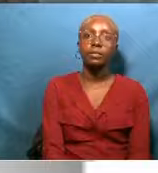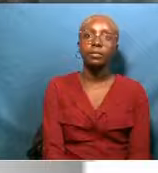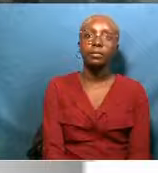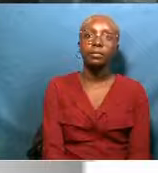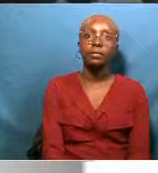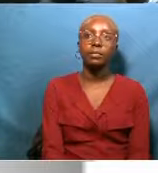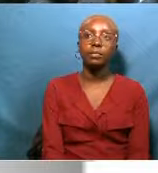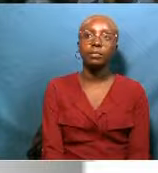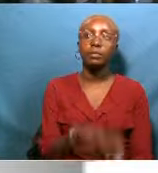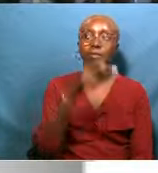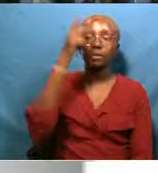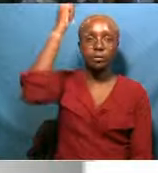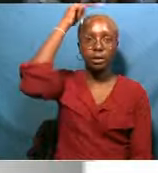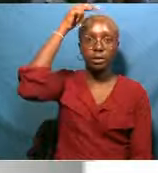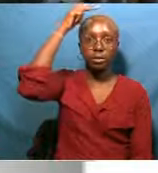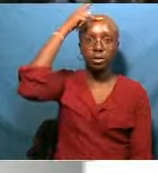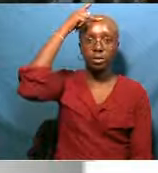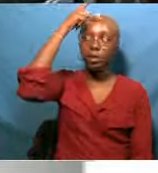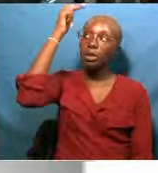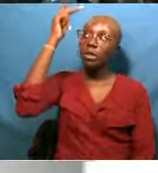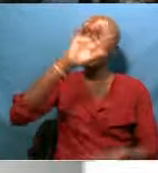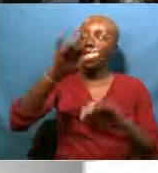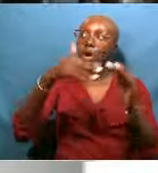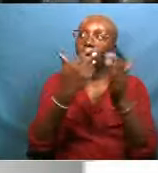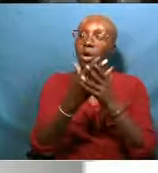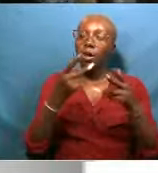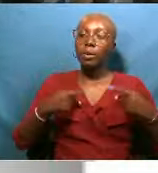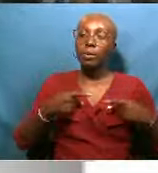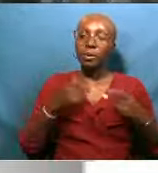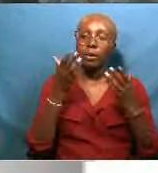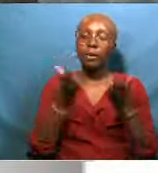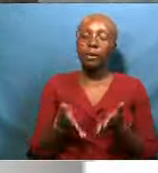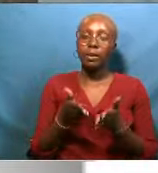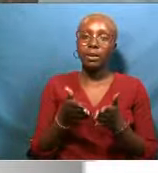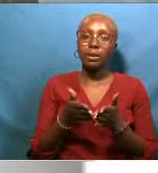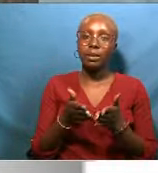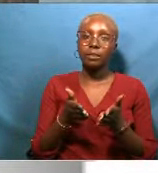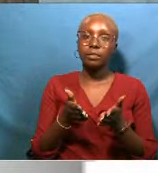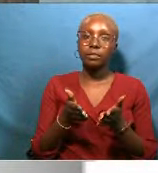The provost, all our deacon present, our assistant bishop,